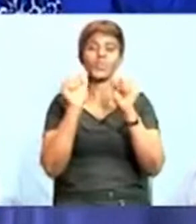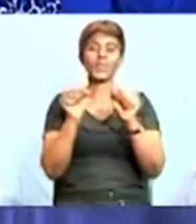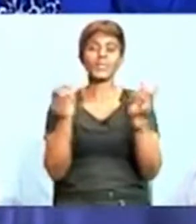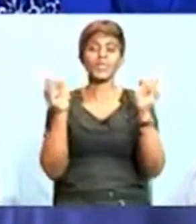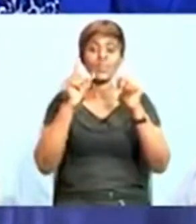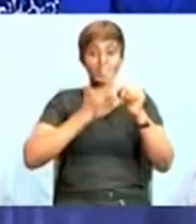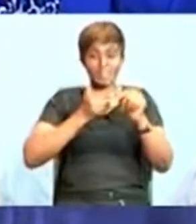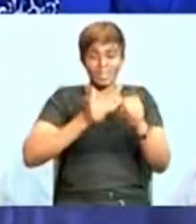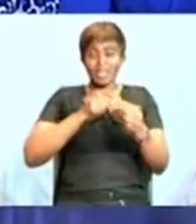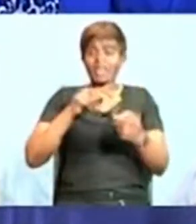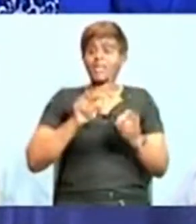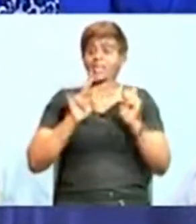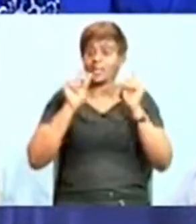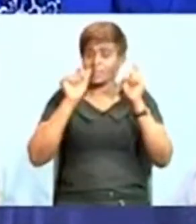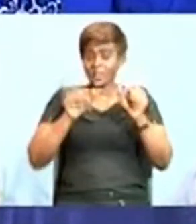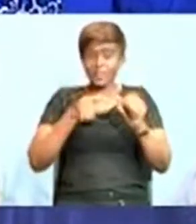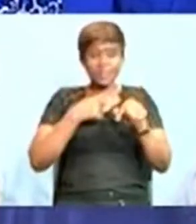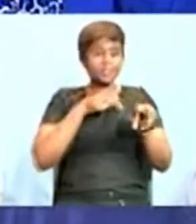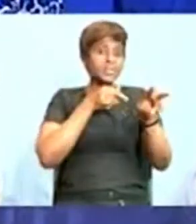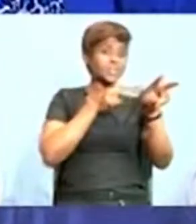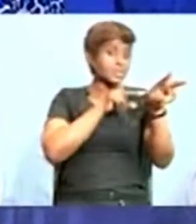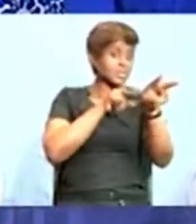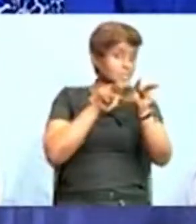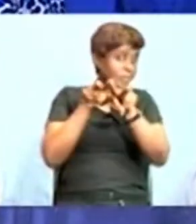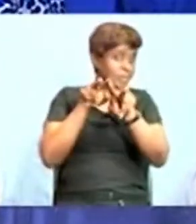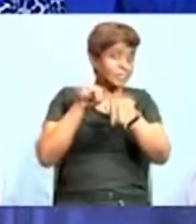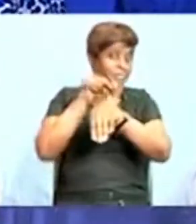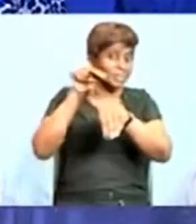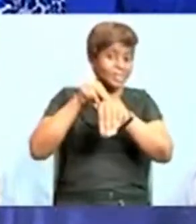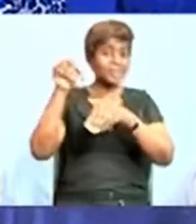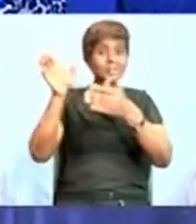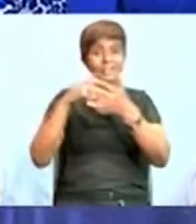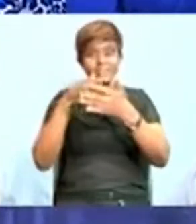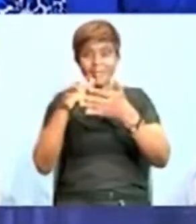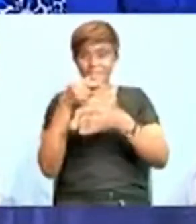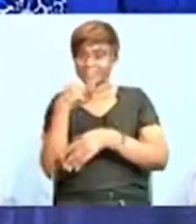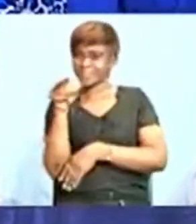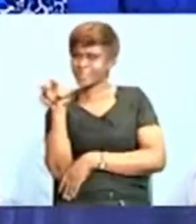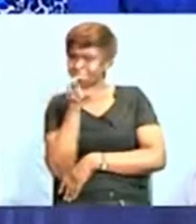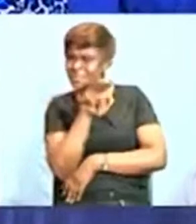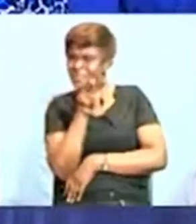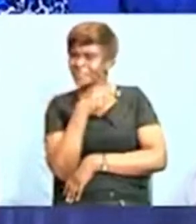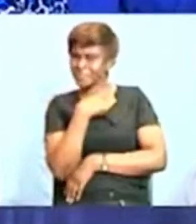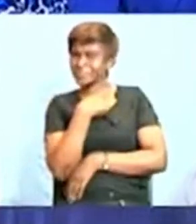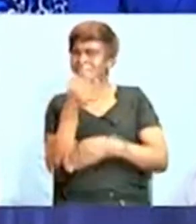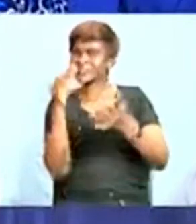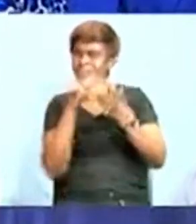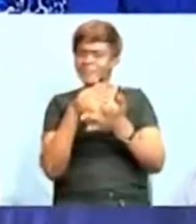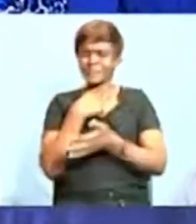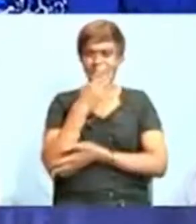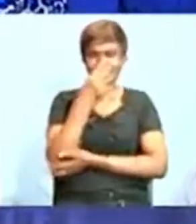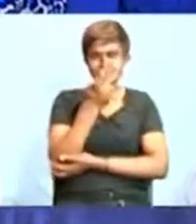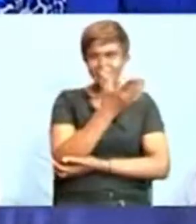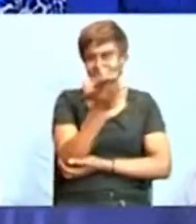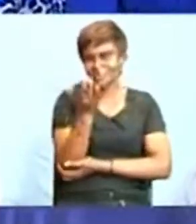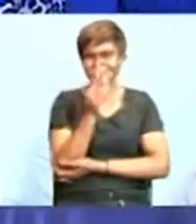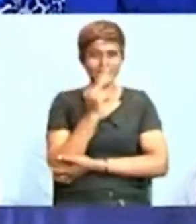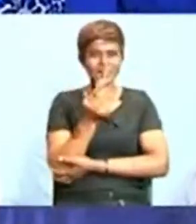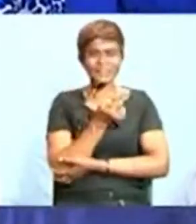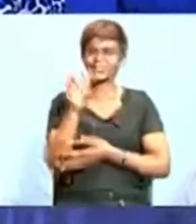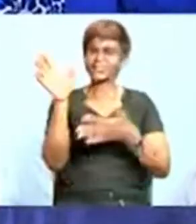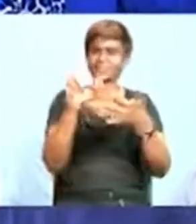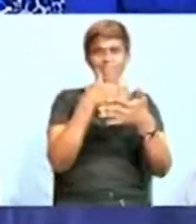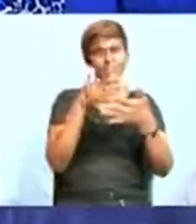I got up here, I was looking as we were singing the national anthem. Again, I could see most of us were not